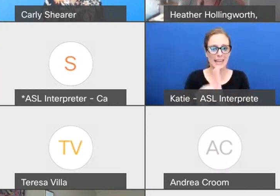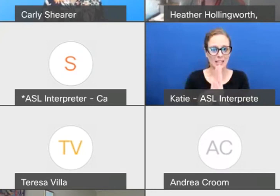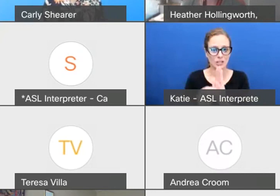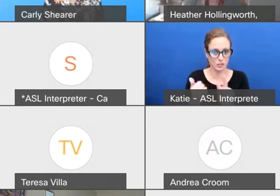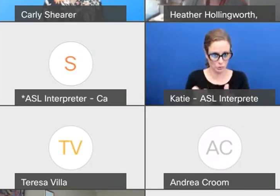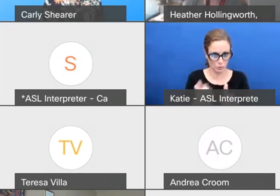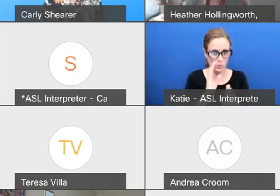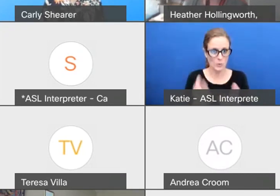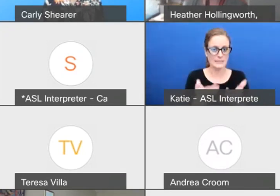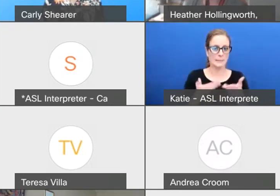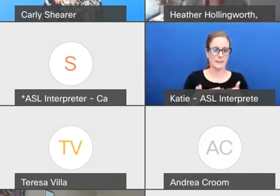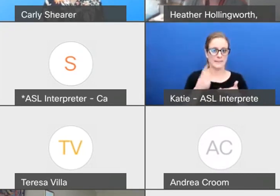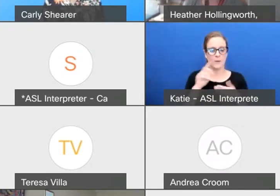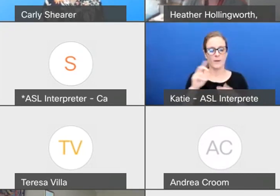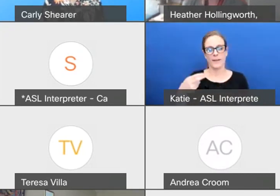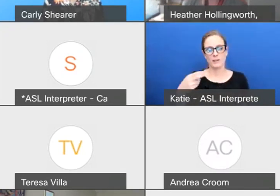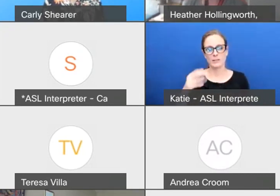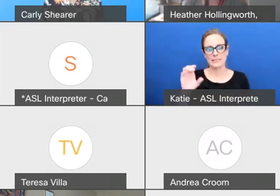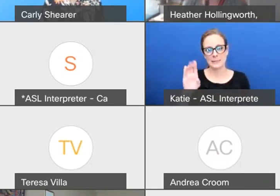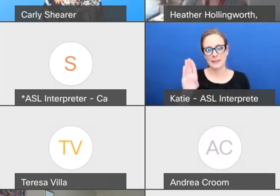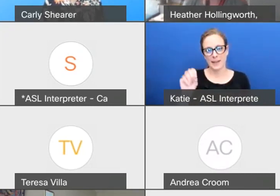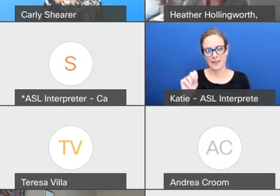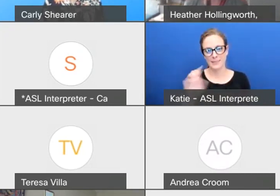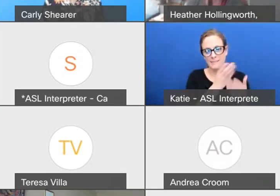your Hcbs validation.